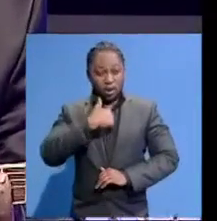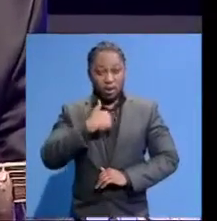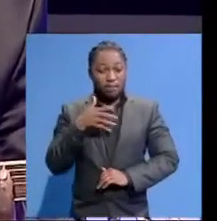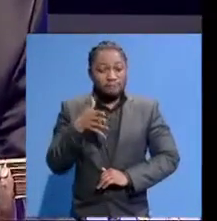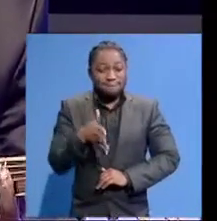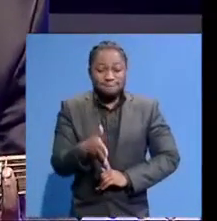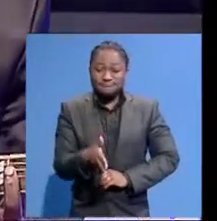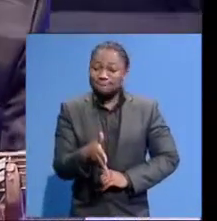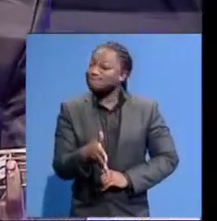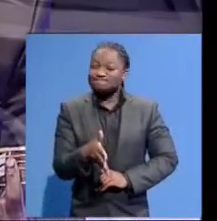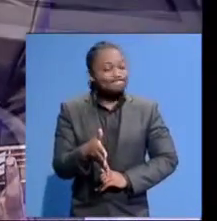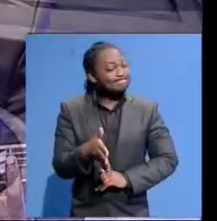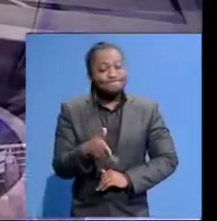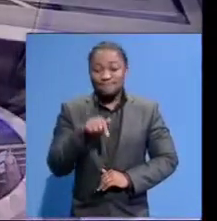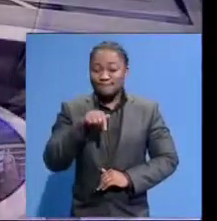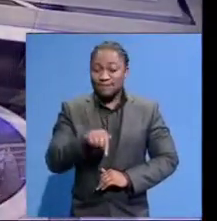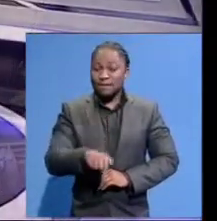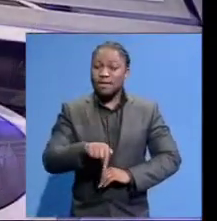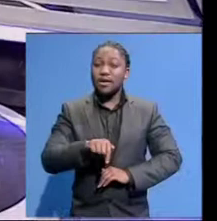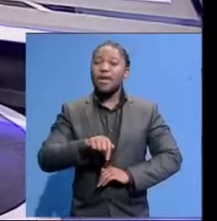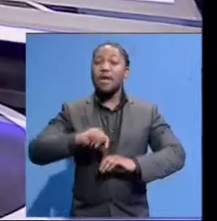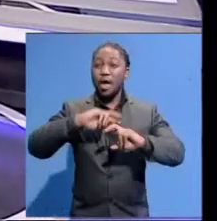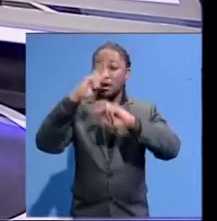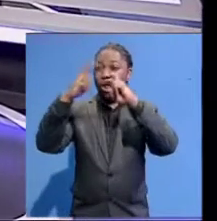belong here in heaven.